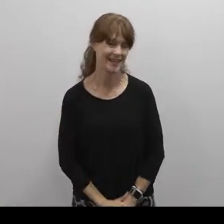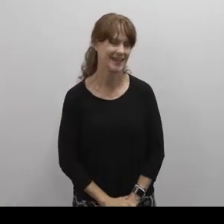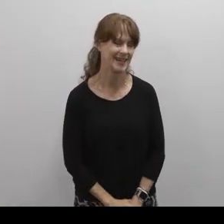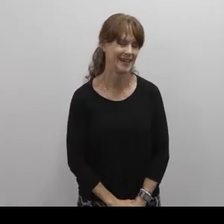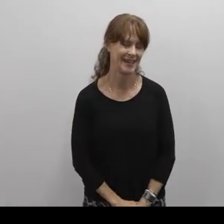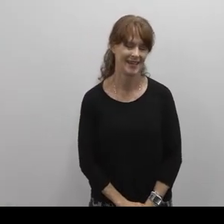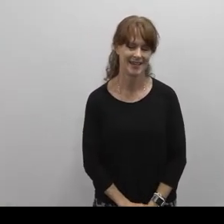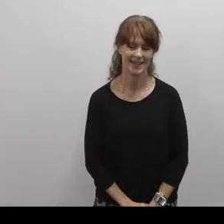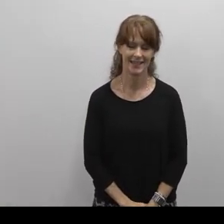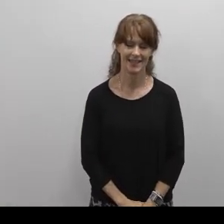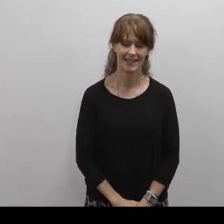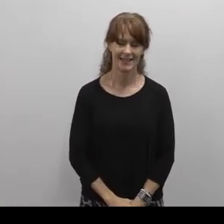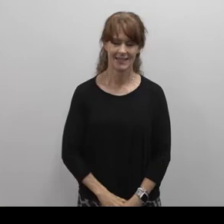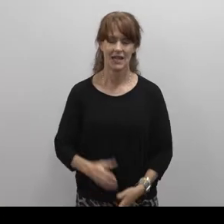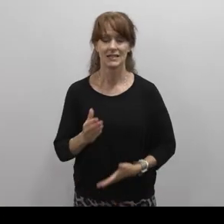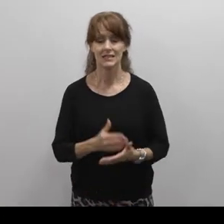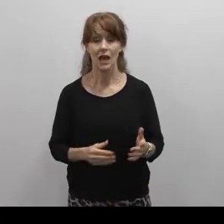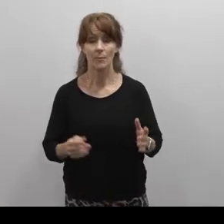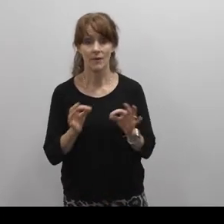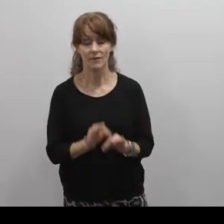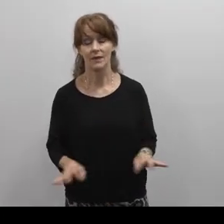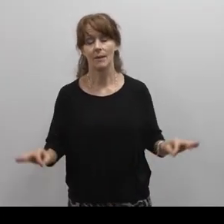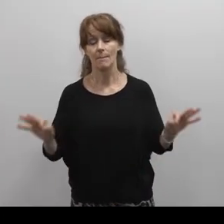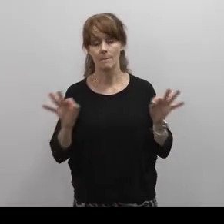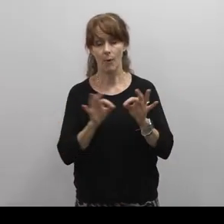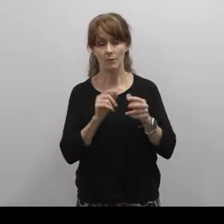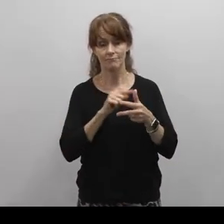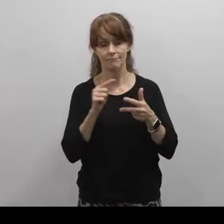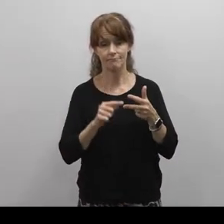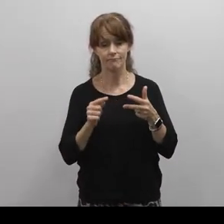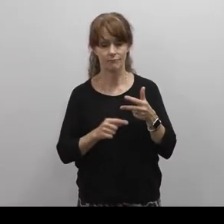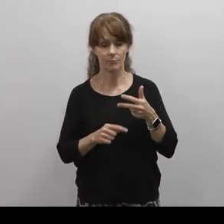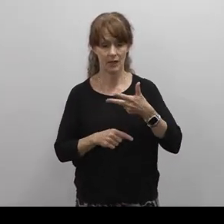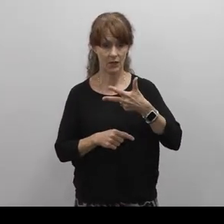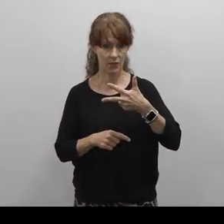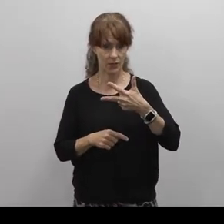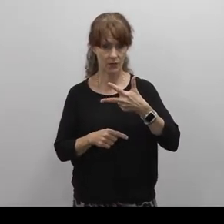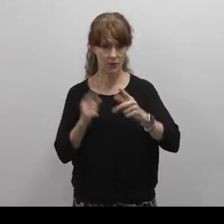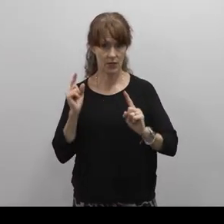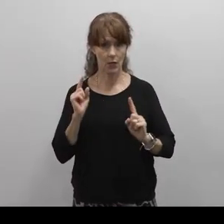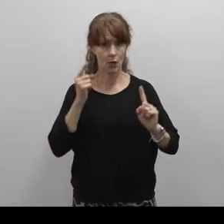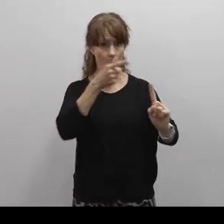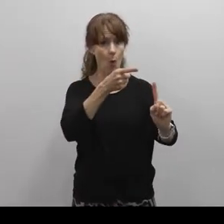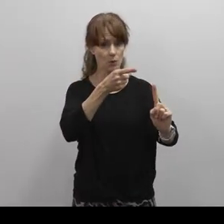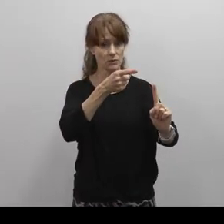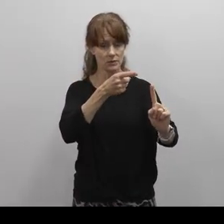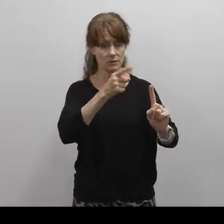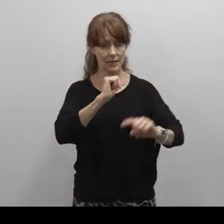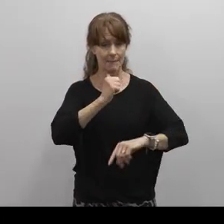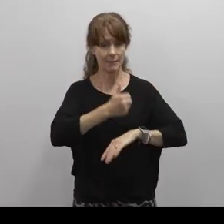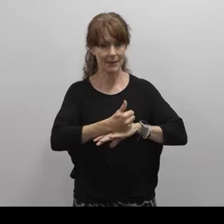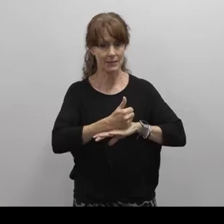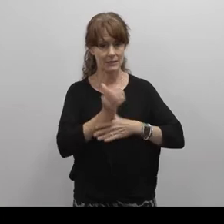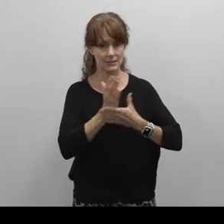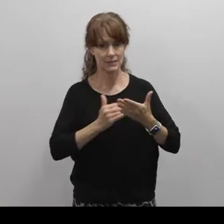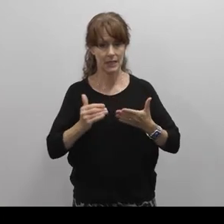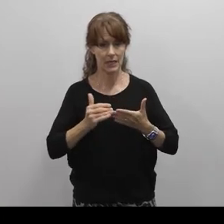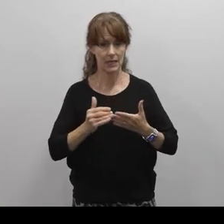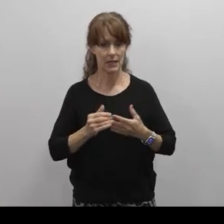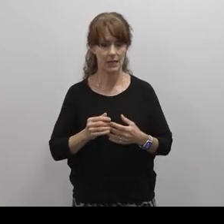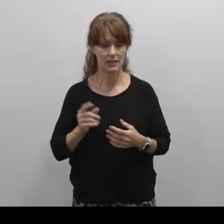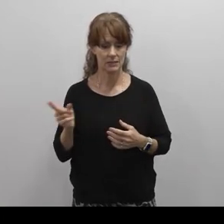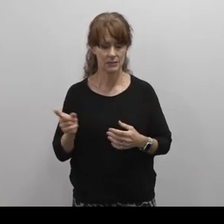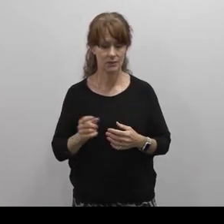So a couple of those highlights, and I really want to focus in and key in on those three particular goals and implementation sections that Viva teed up